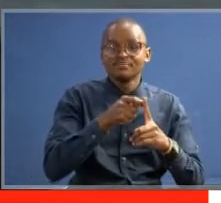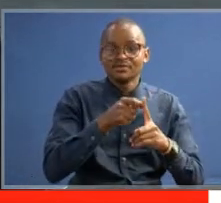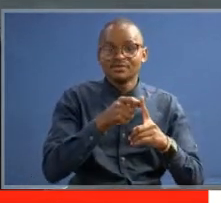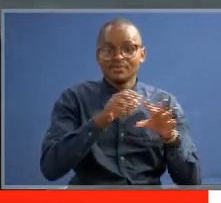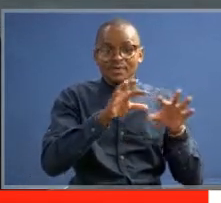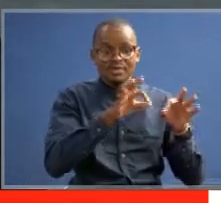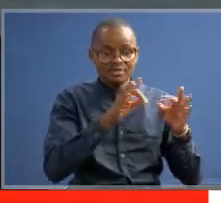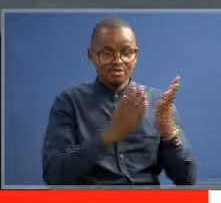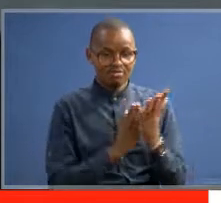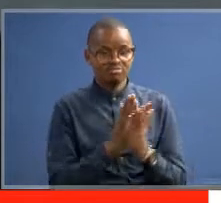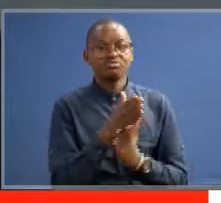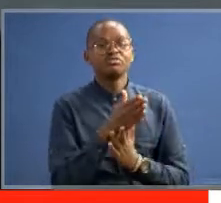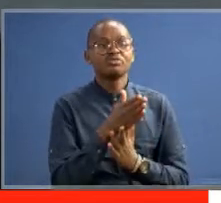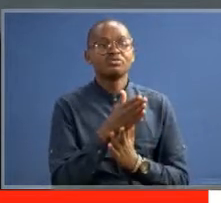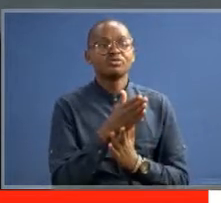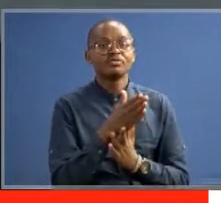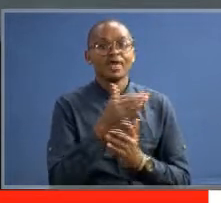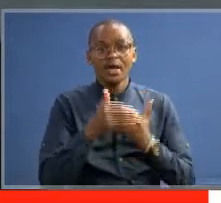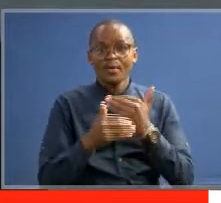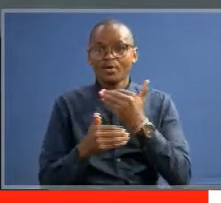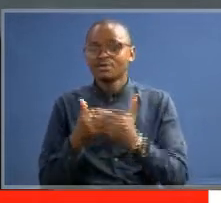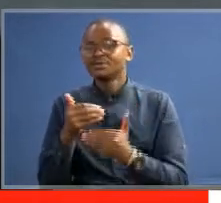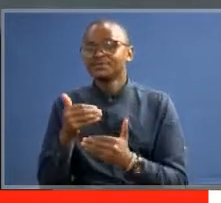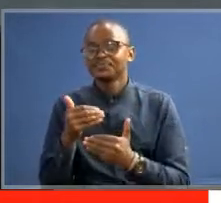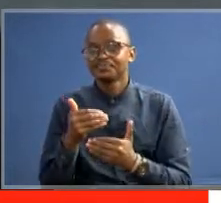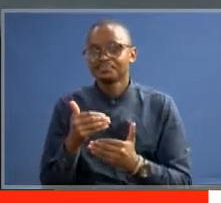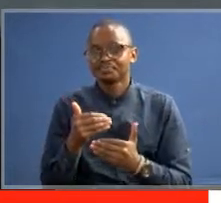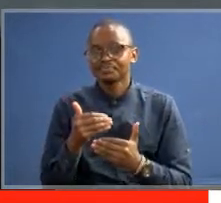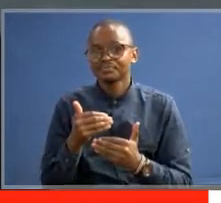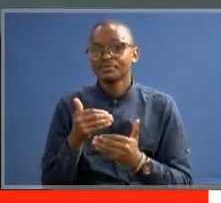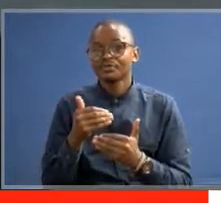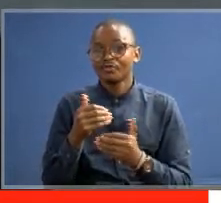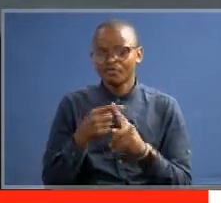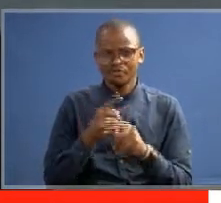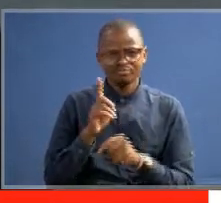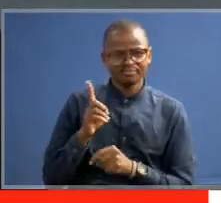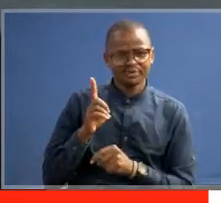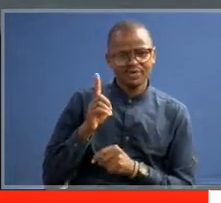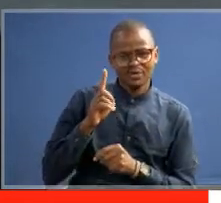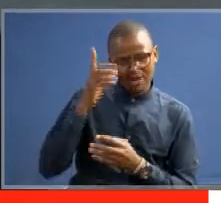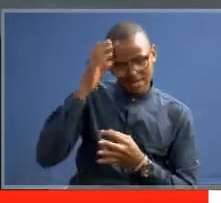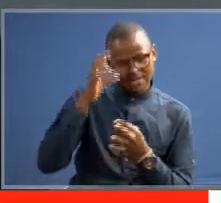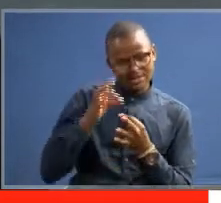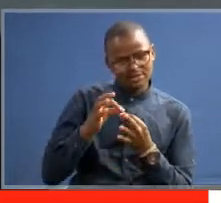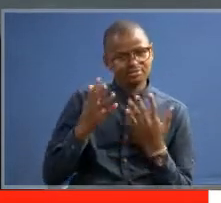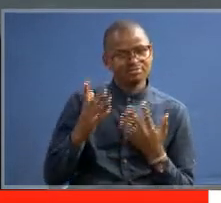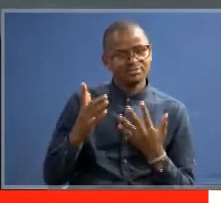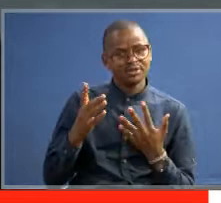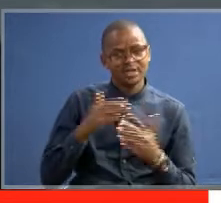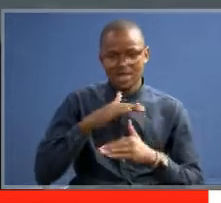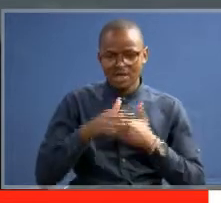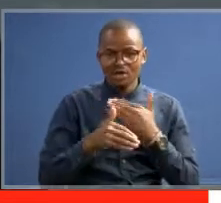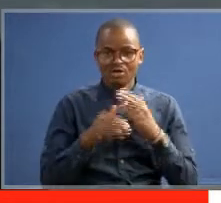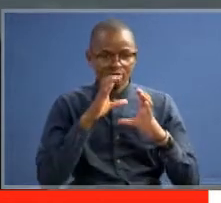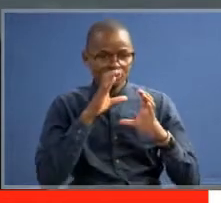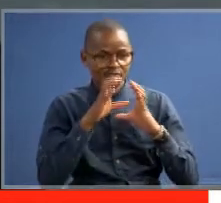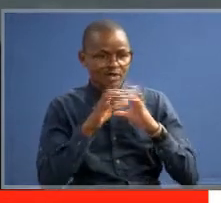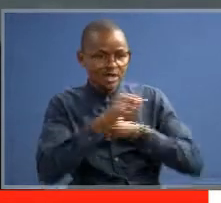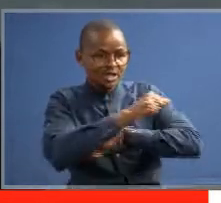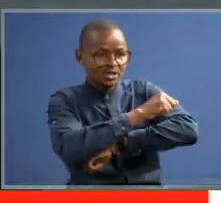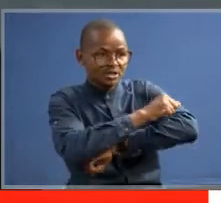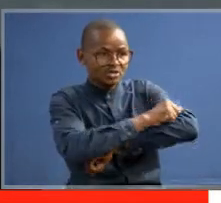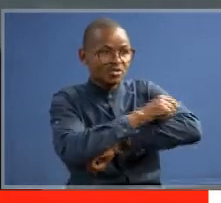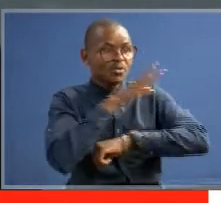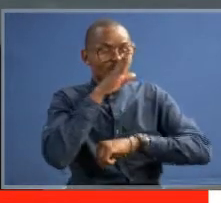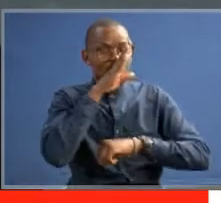be taken through the whole process. From your side, what's your take on the whole conversation about school being